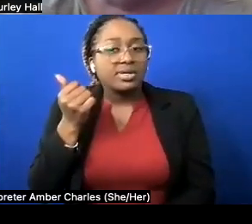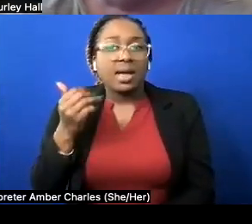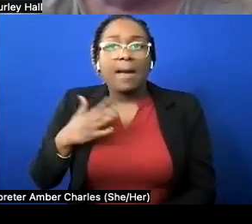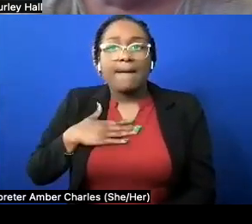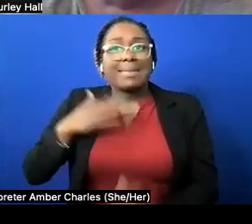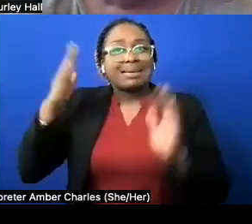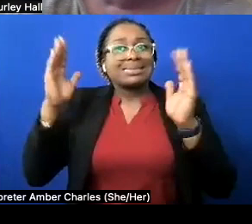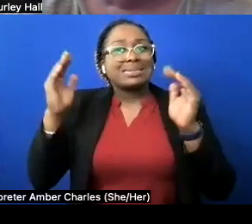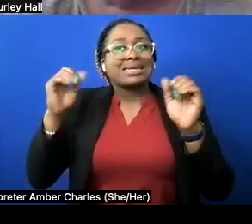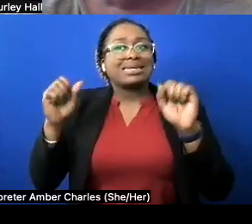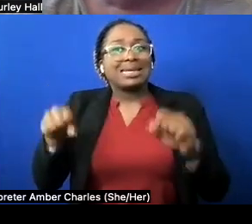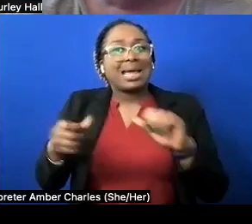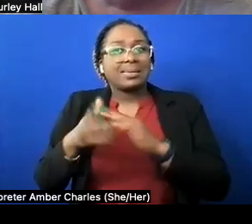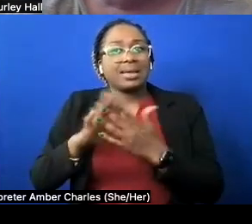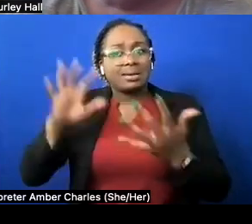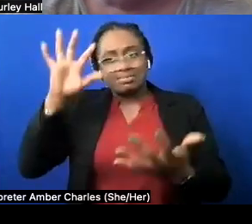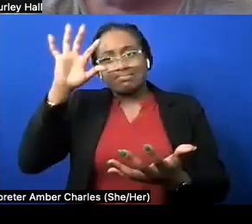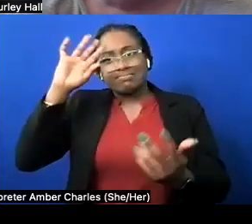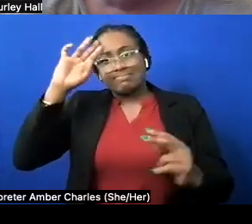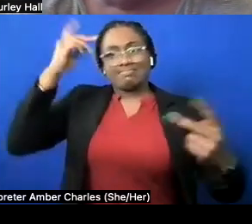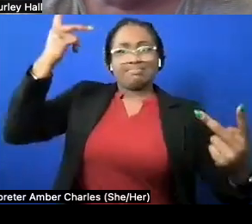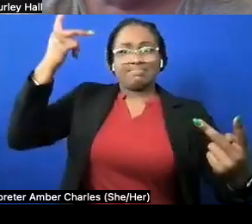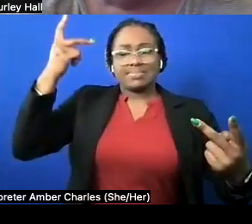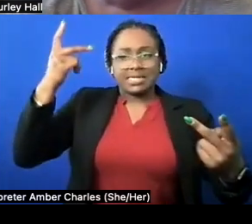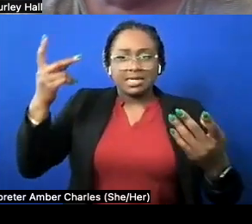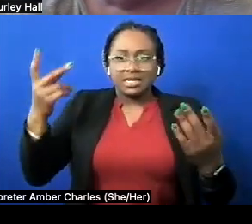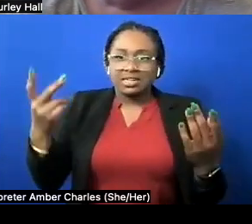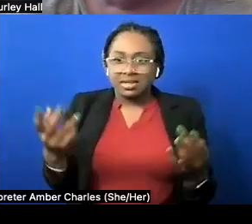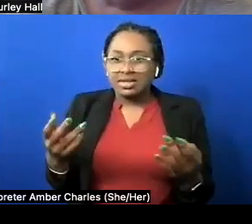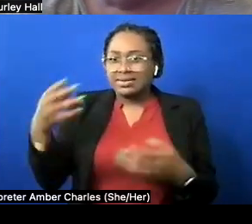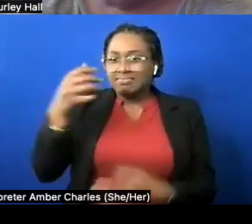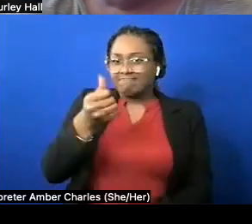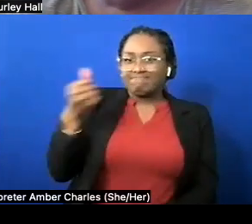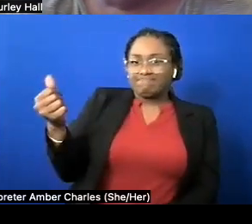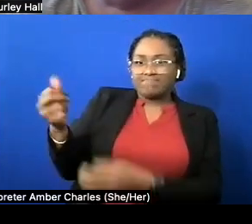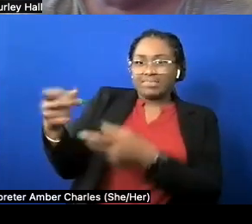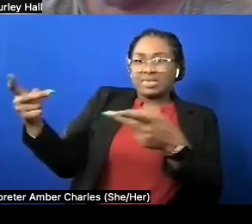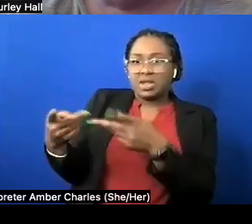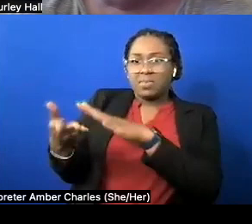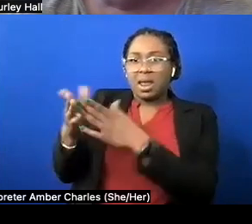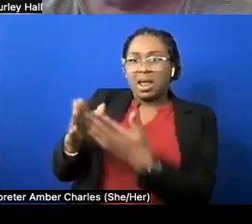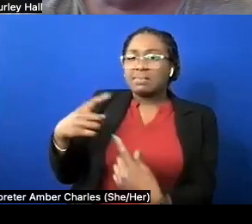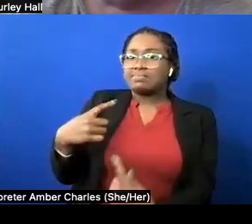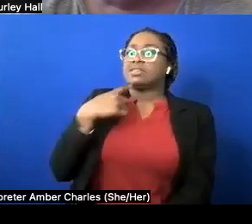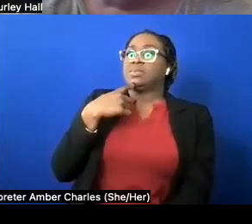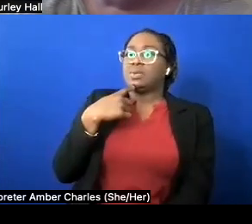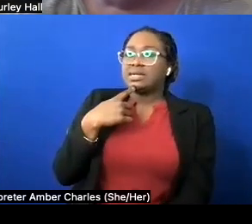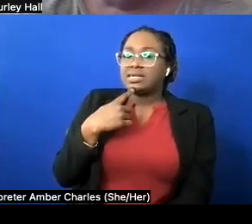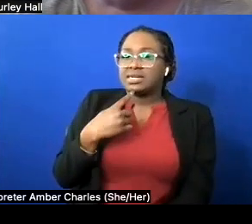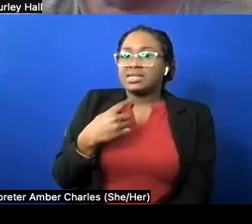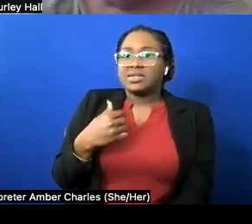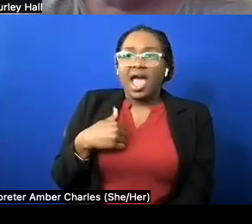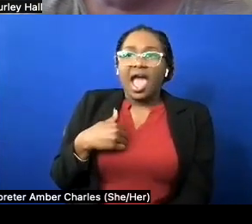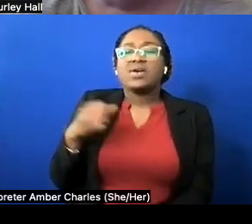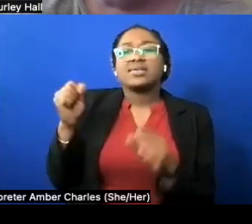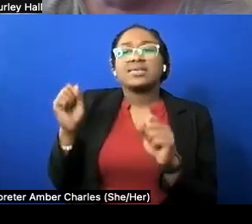misplaced. And we can like put ourselves in positions to be like disappointed. And so I was actually able